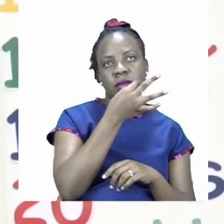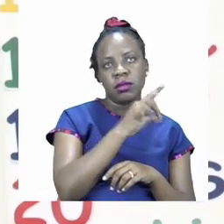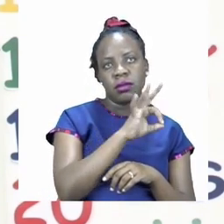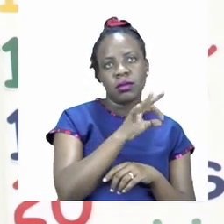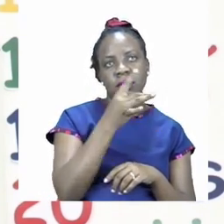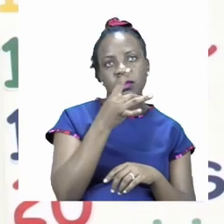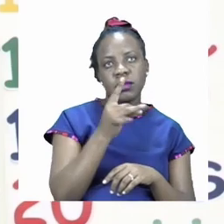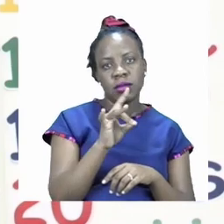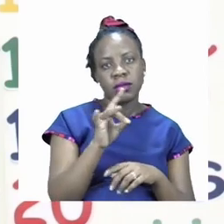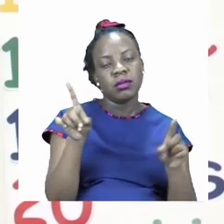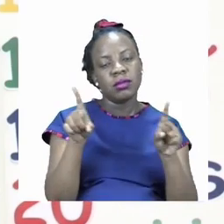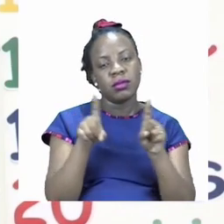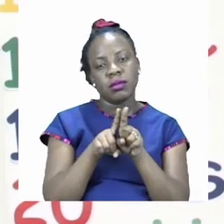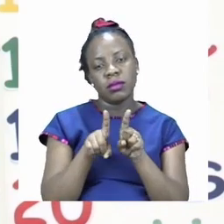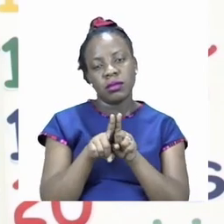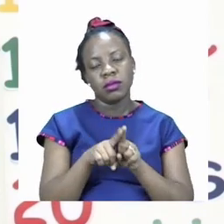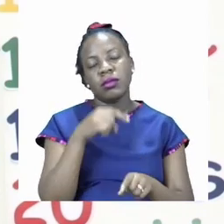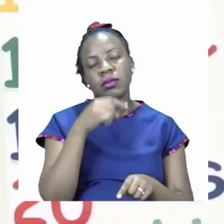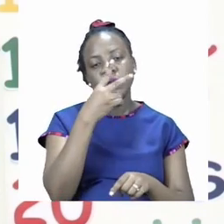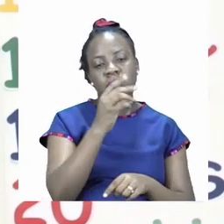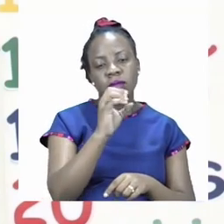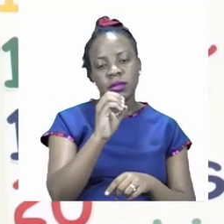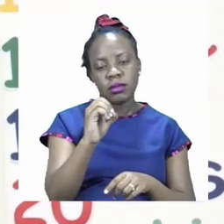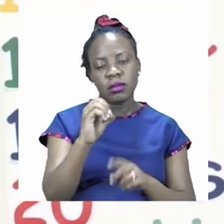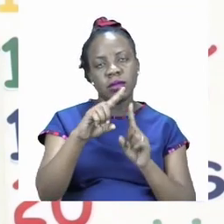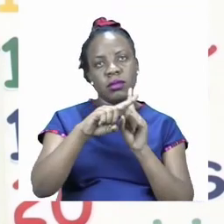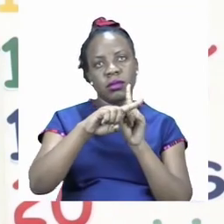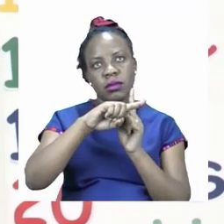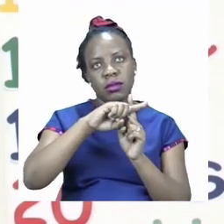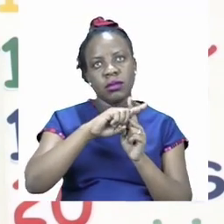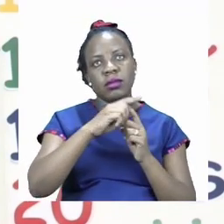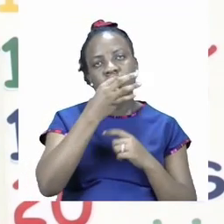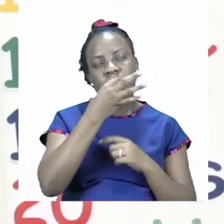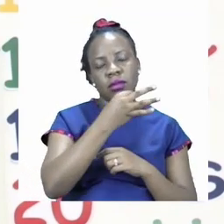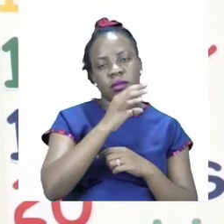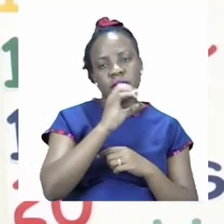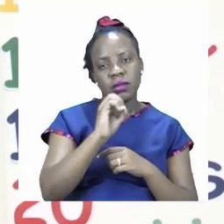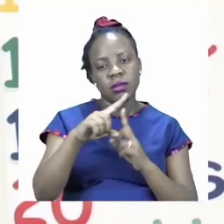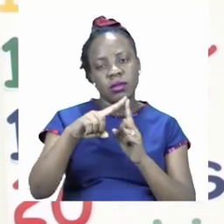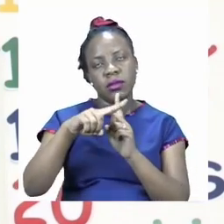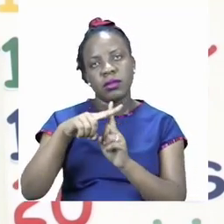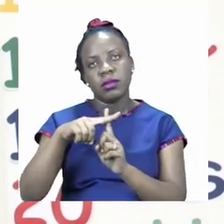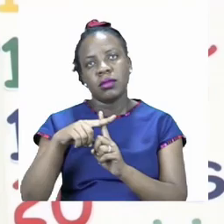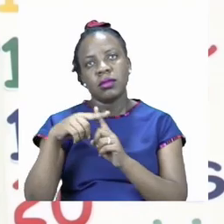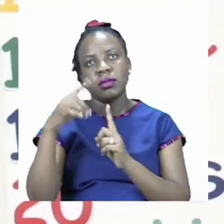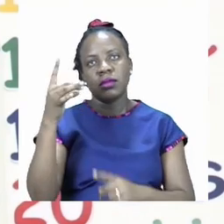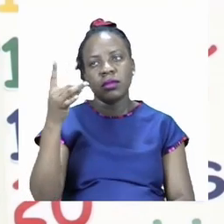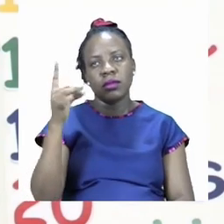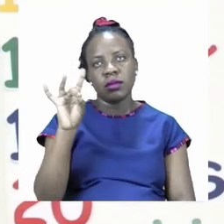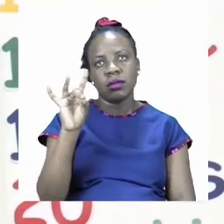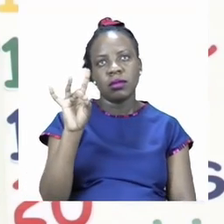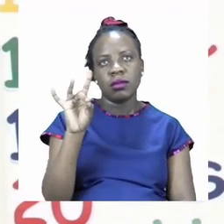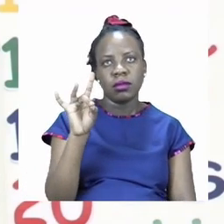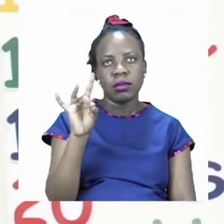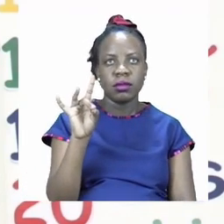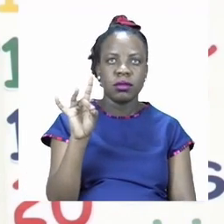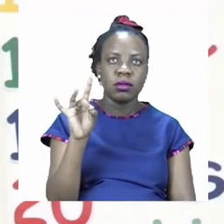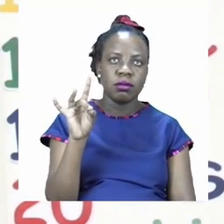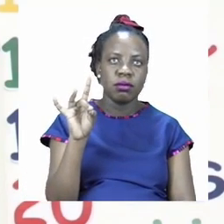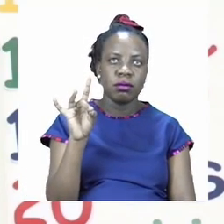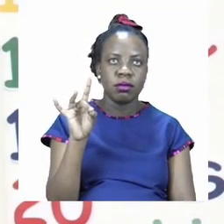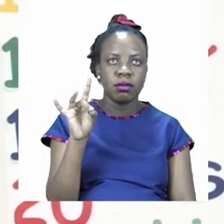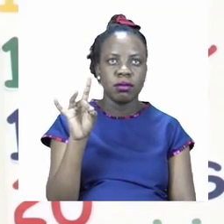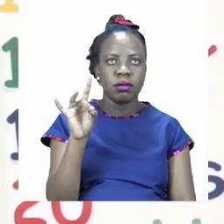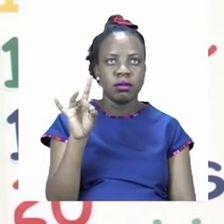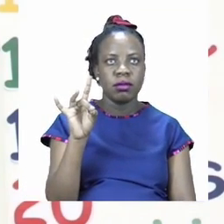298 equals 200 plus 90 plus 8.